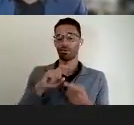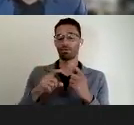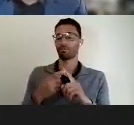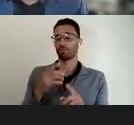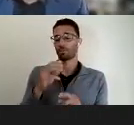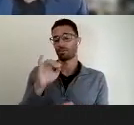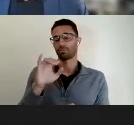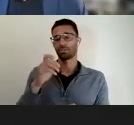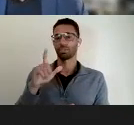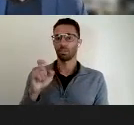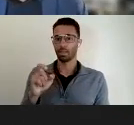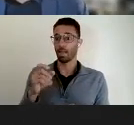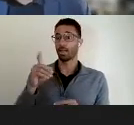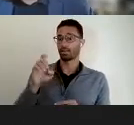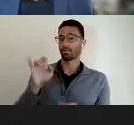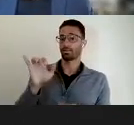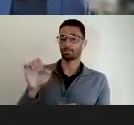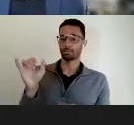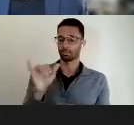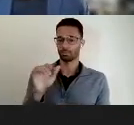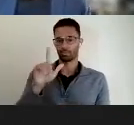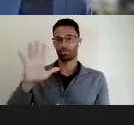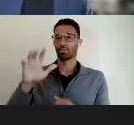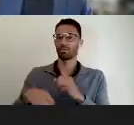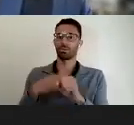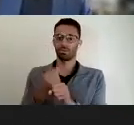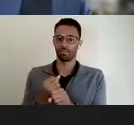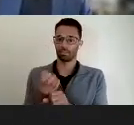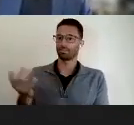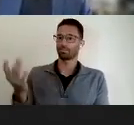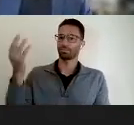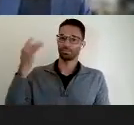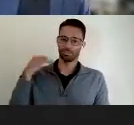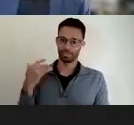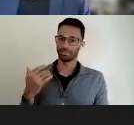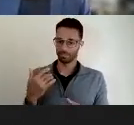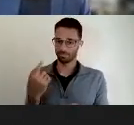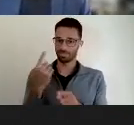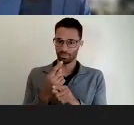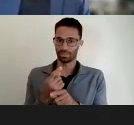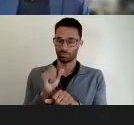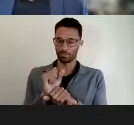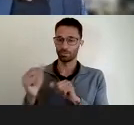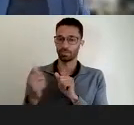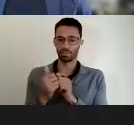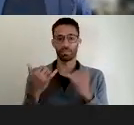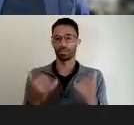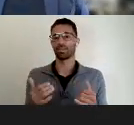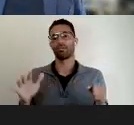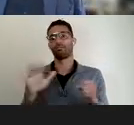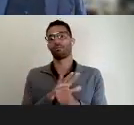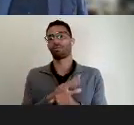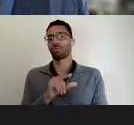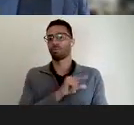and Debbie, for that matter, we go back 25 years, right? And now we're totally qualified for being called